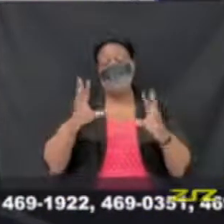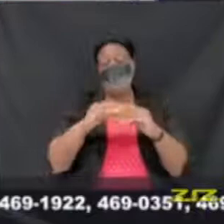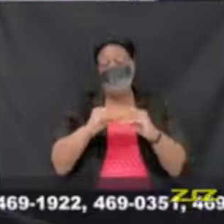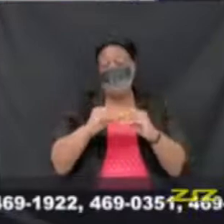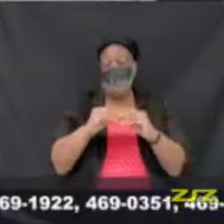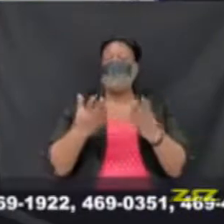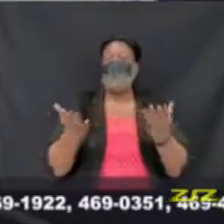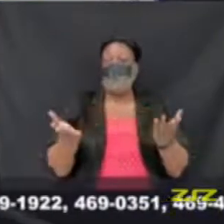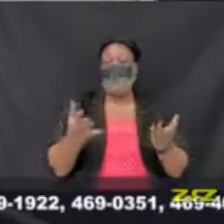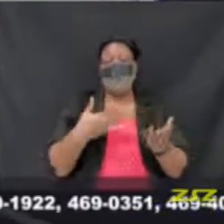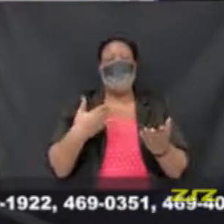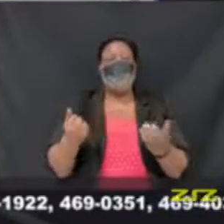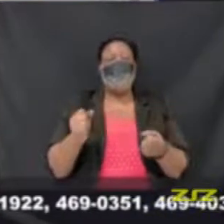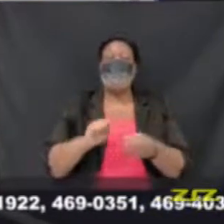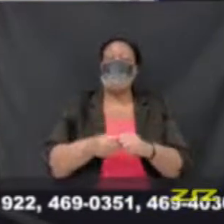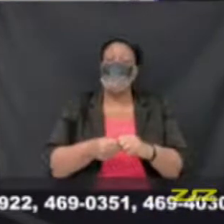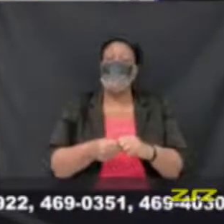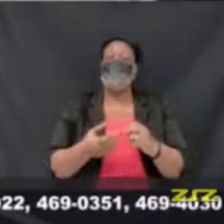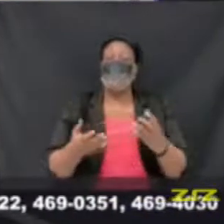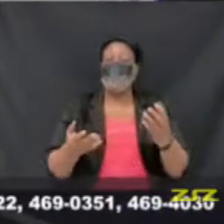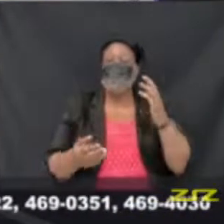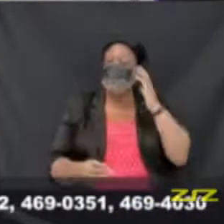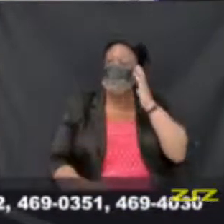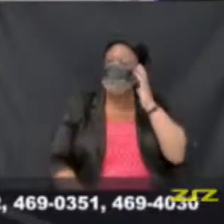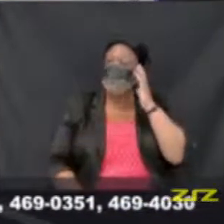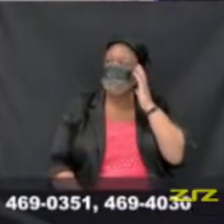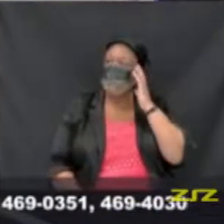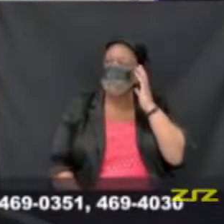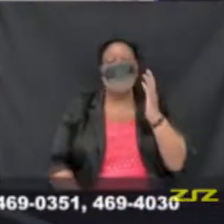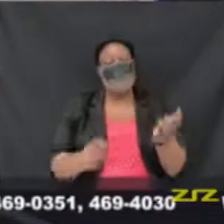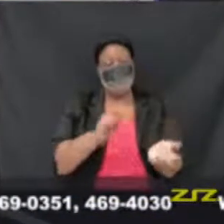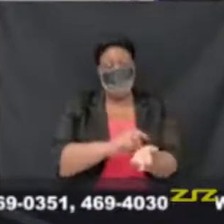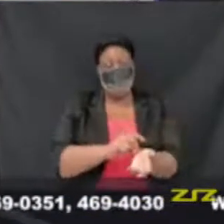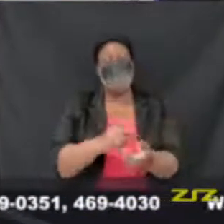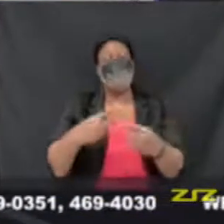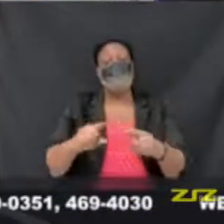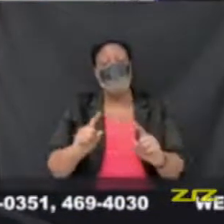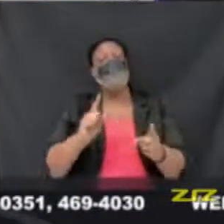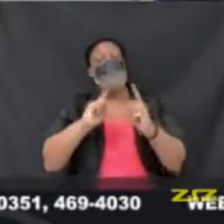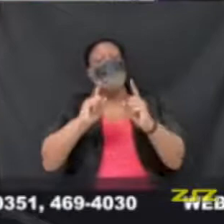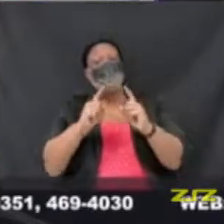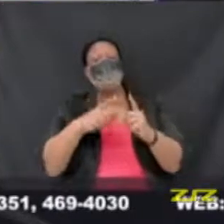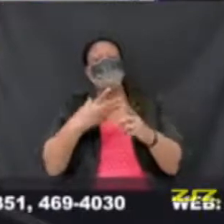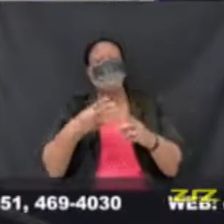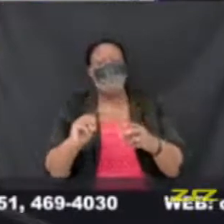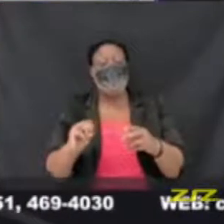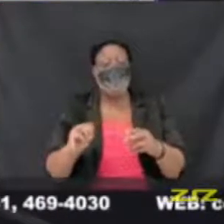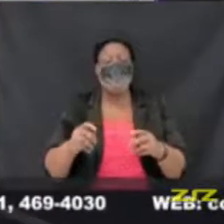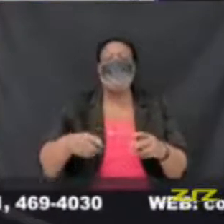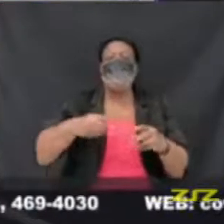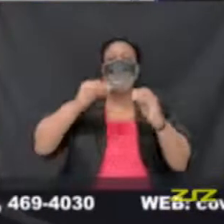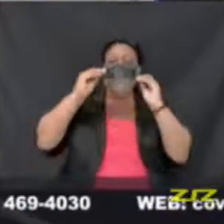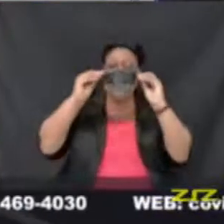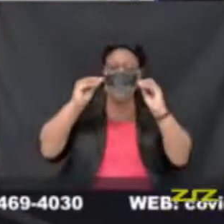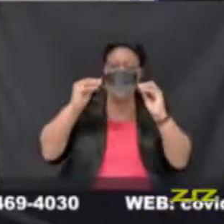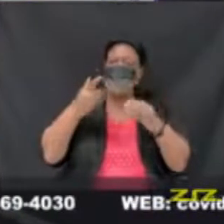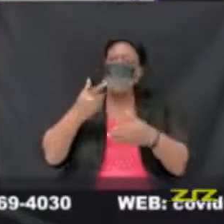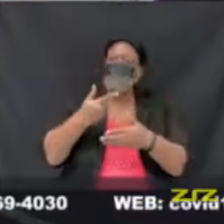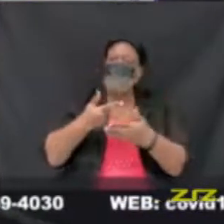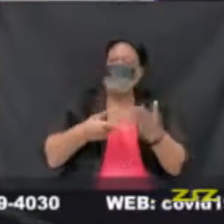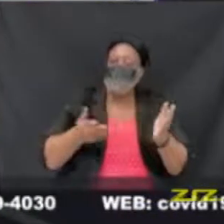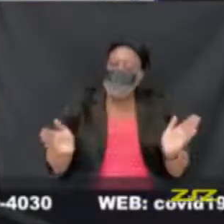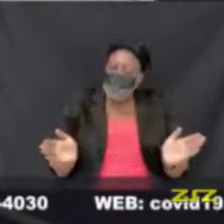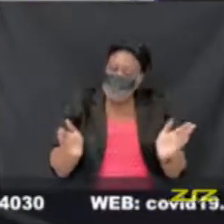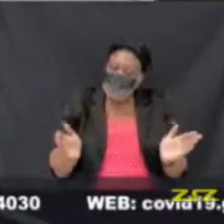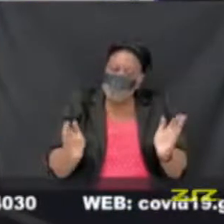think would have been, in attendance would have been Dr. Wilkinson and others, whereby there was an educational awareness session to encourage